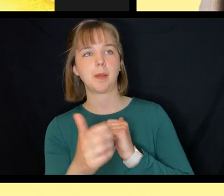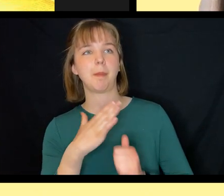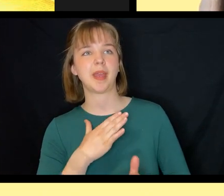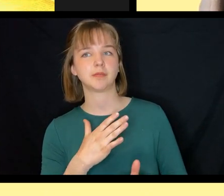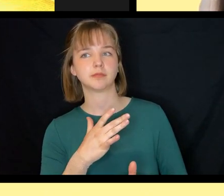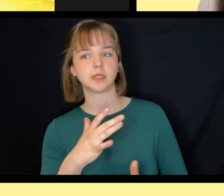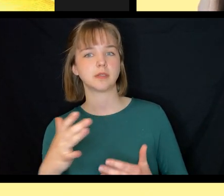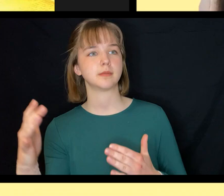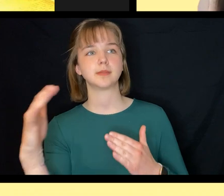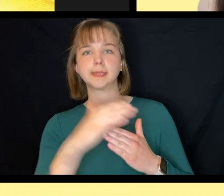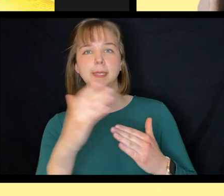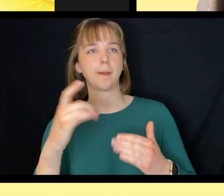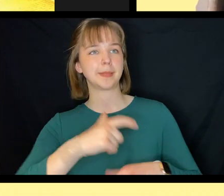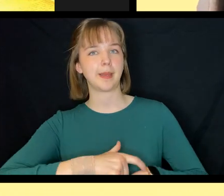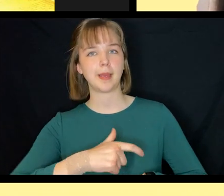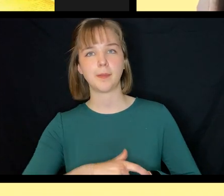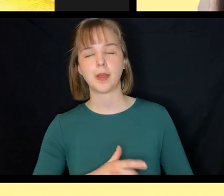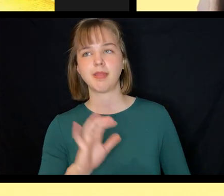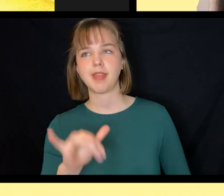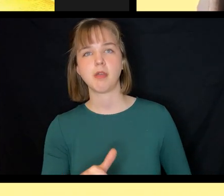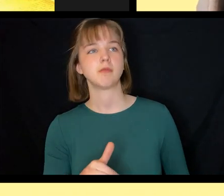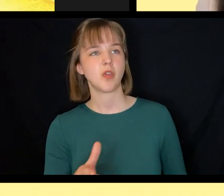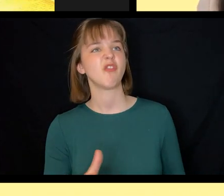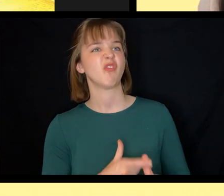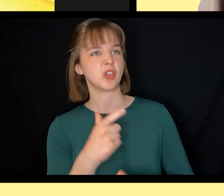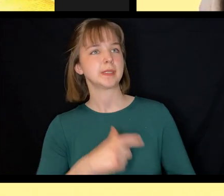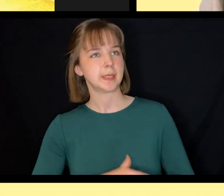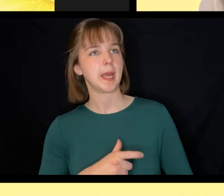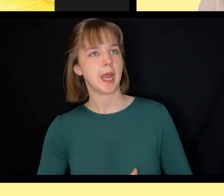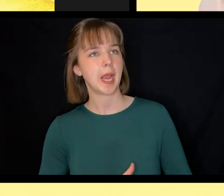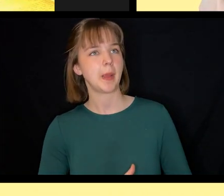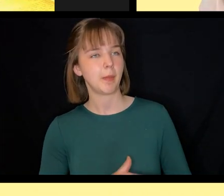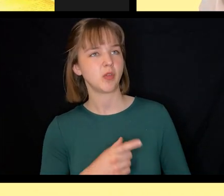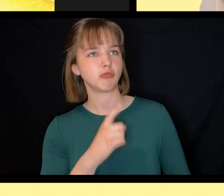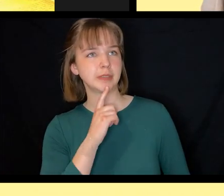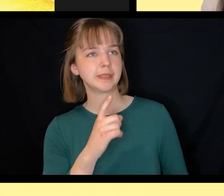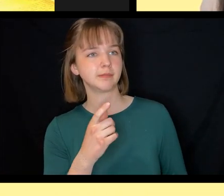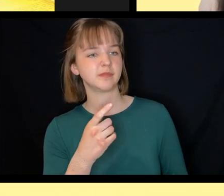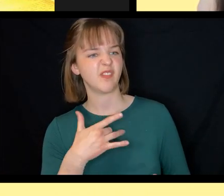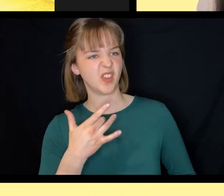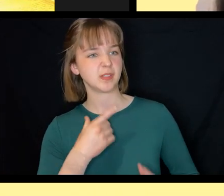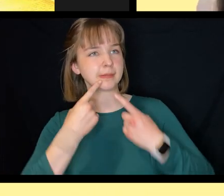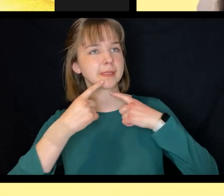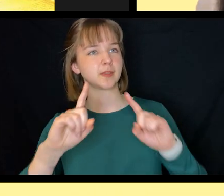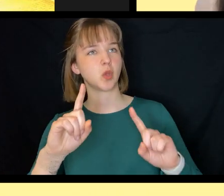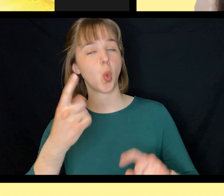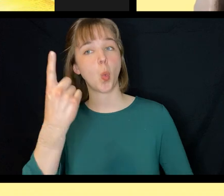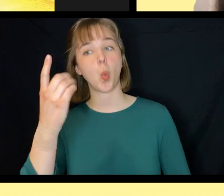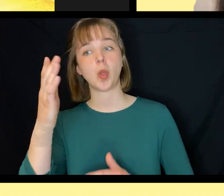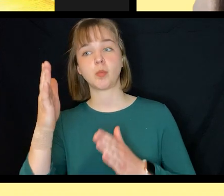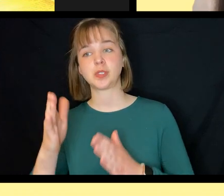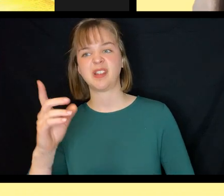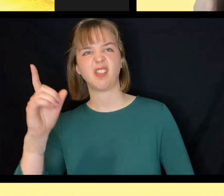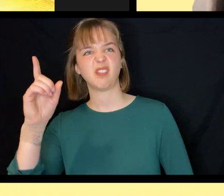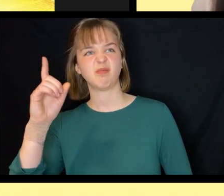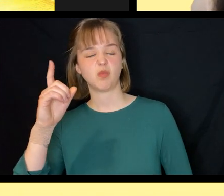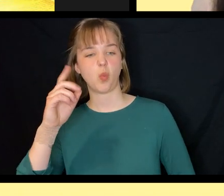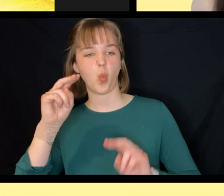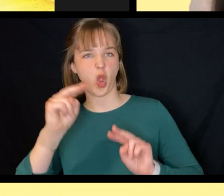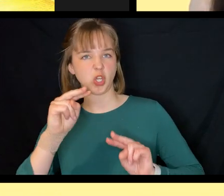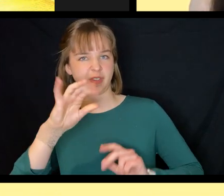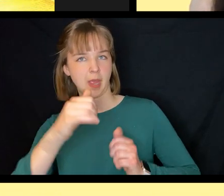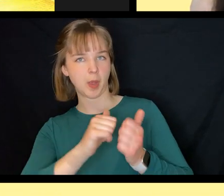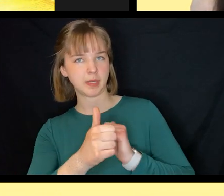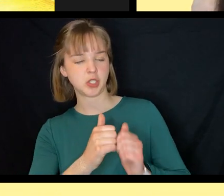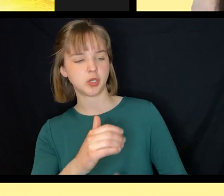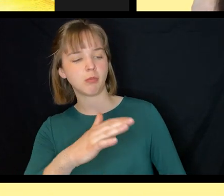had like my best race. And basically someone had known that I was from like the US Paralympic staff had known that I was